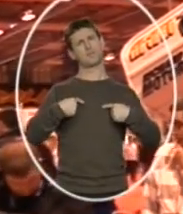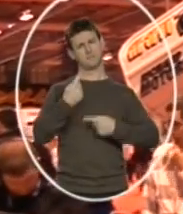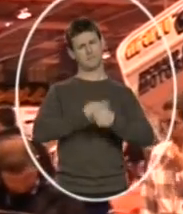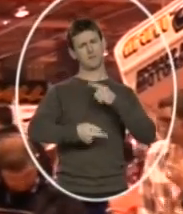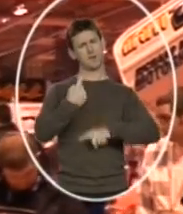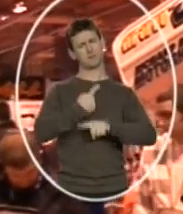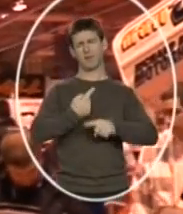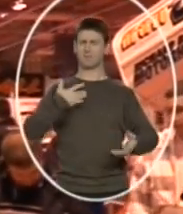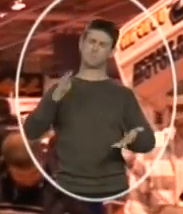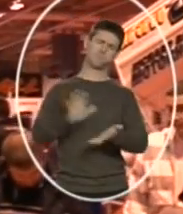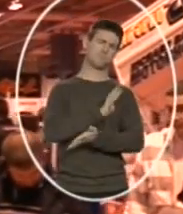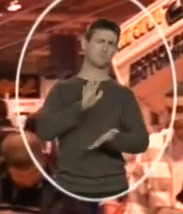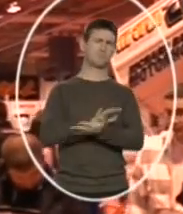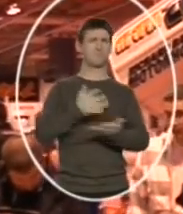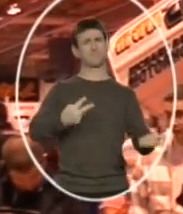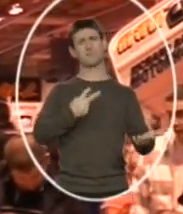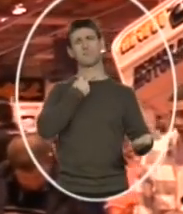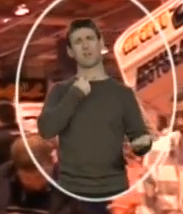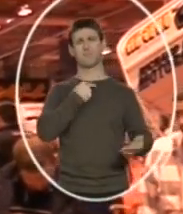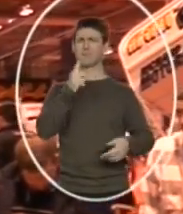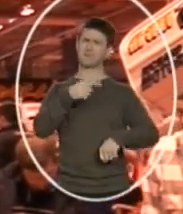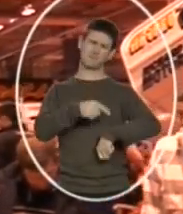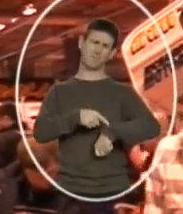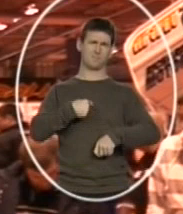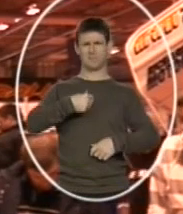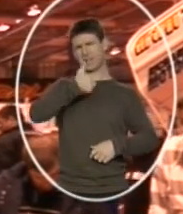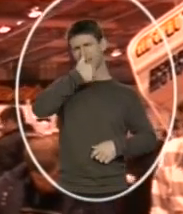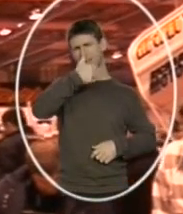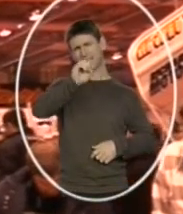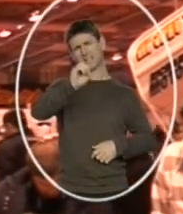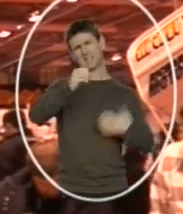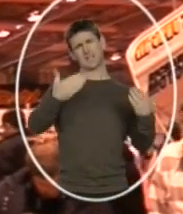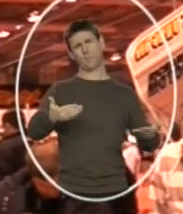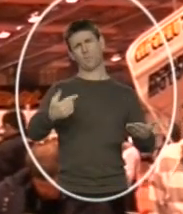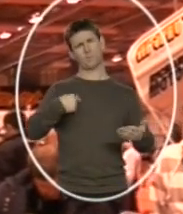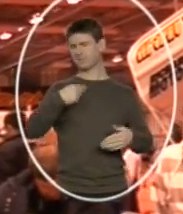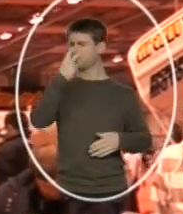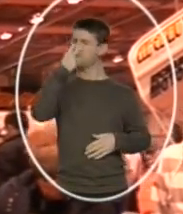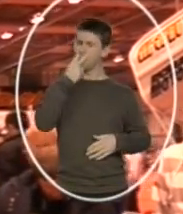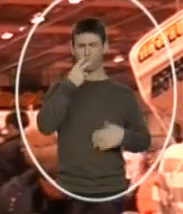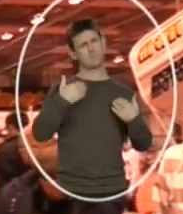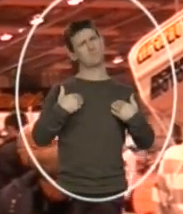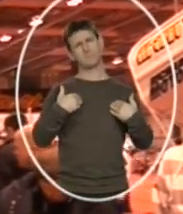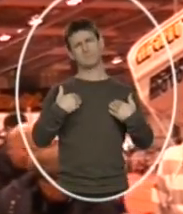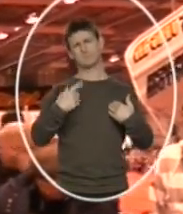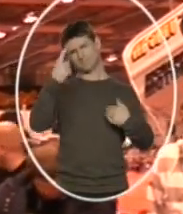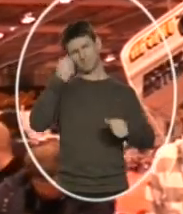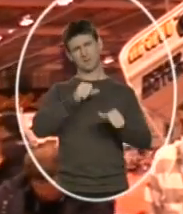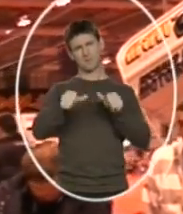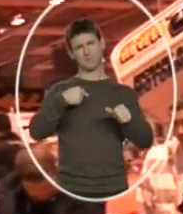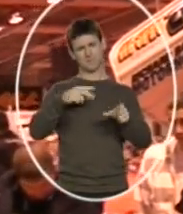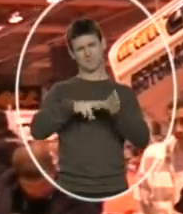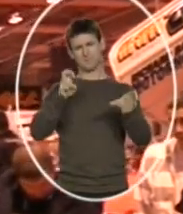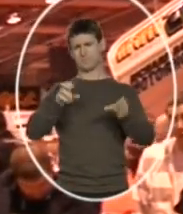to call it a day, but time moves on. I'm 60-year-old now and I'm getting too old for it. It's time to move over and let Danny have a